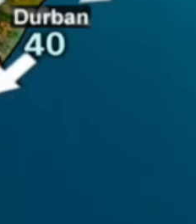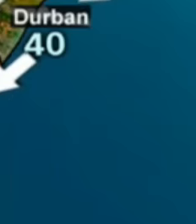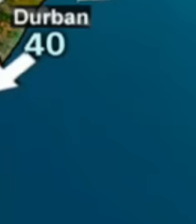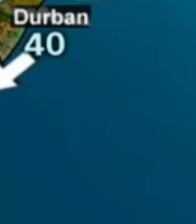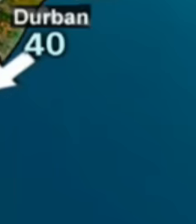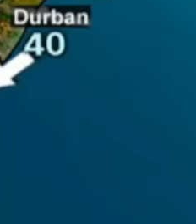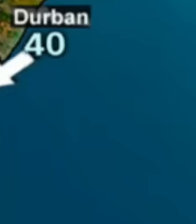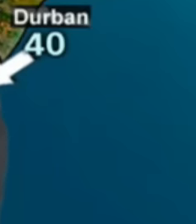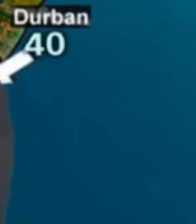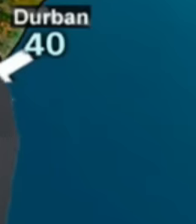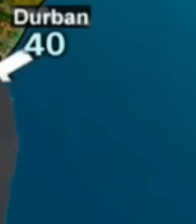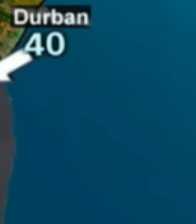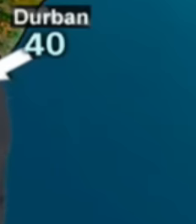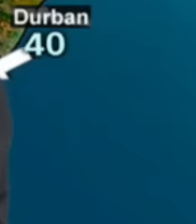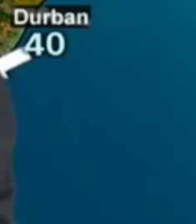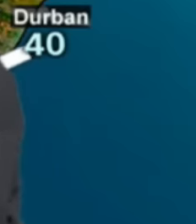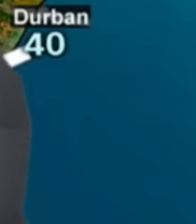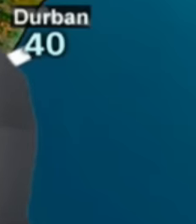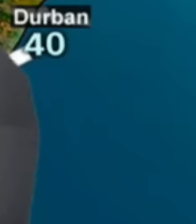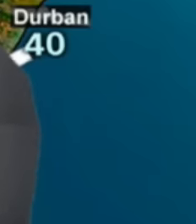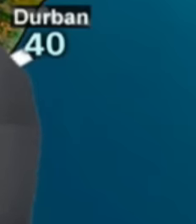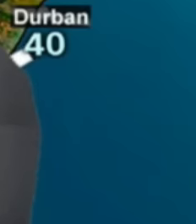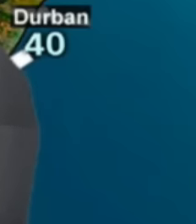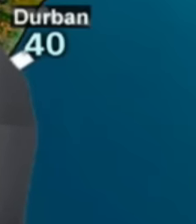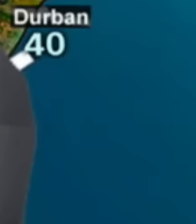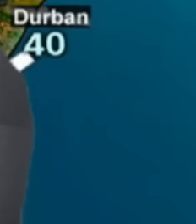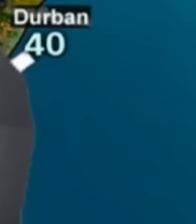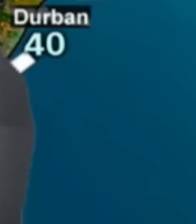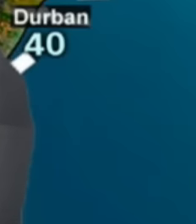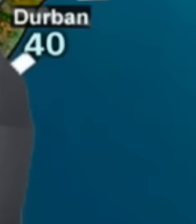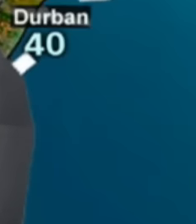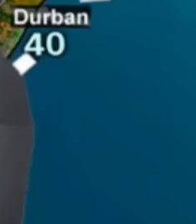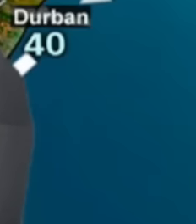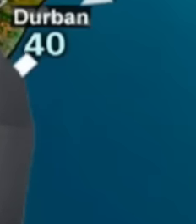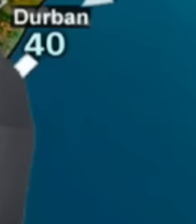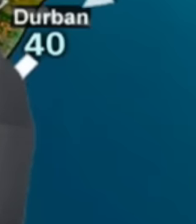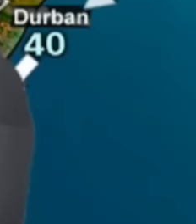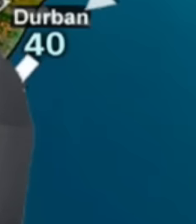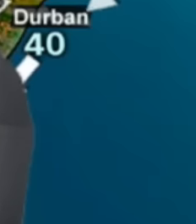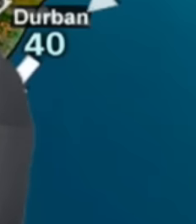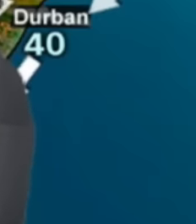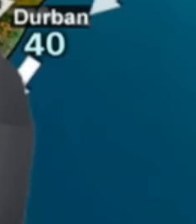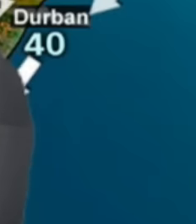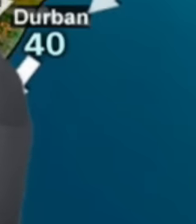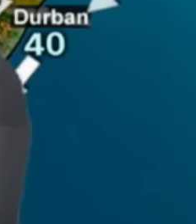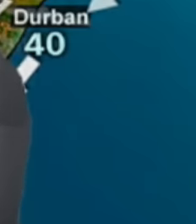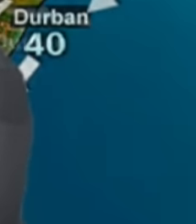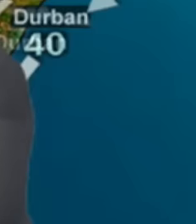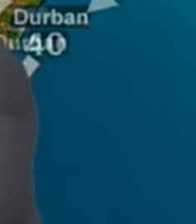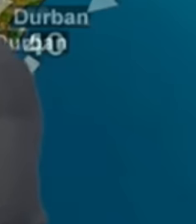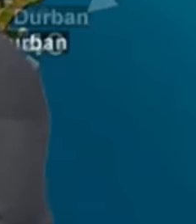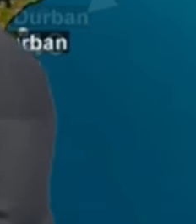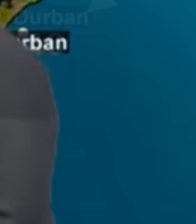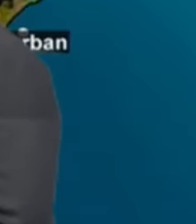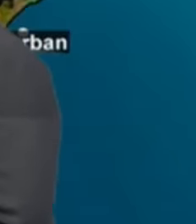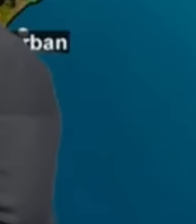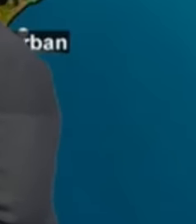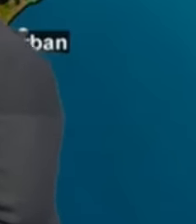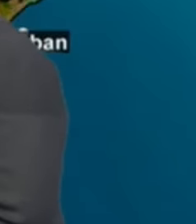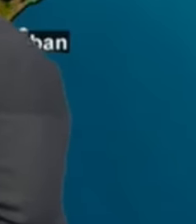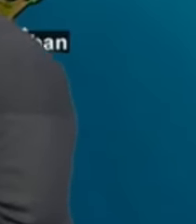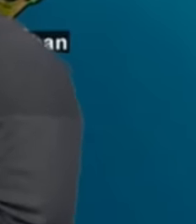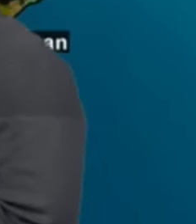nna le dipula tse di matla ka kwa province ya kwa Western Cape ka diperesente di le 100 go ya go diperesente di le 80 mme go tla thiba go